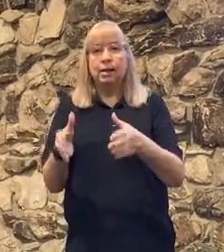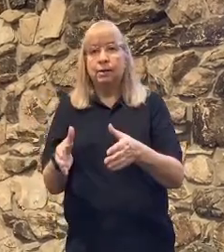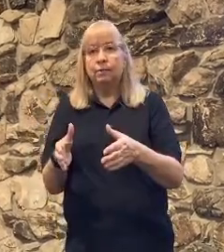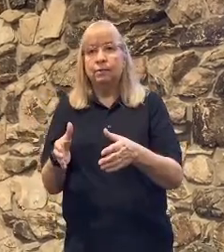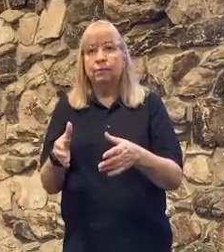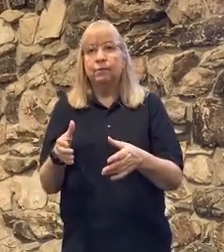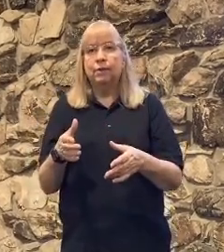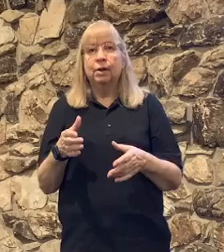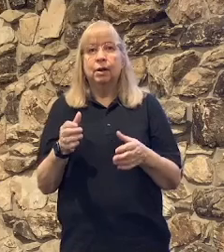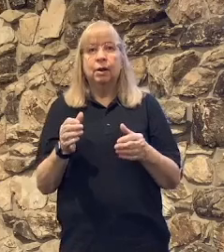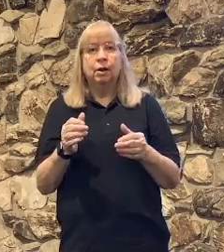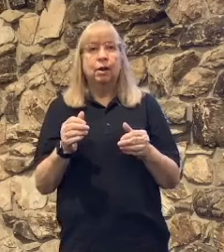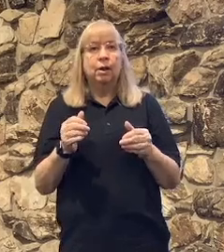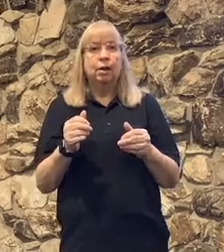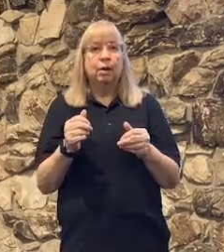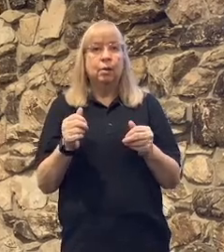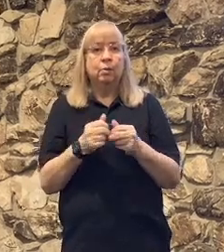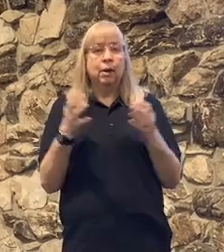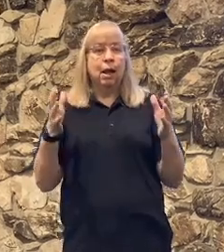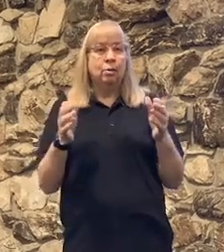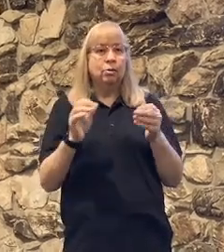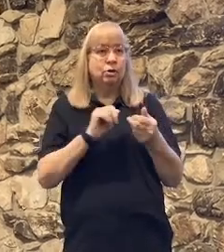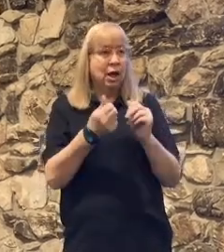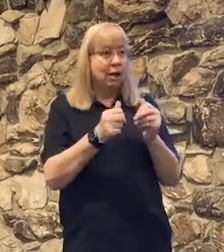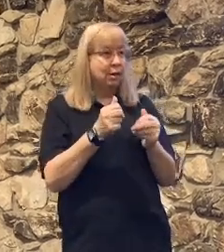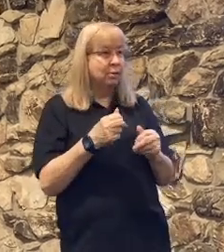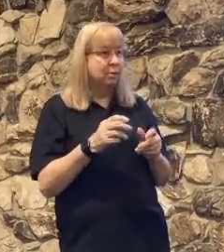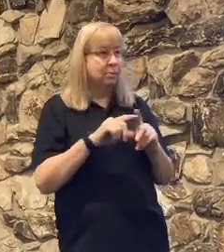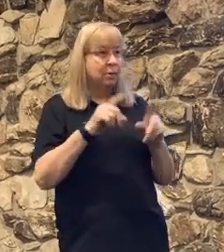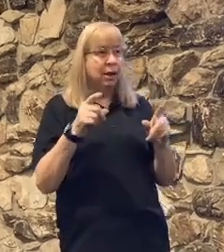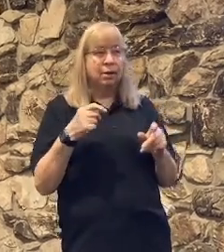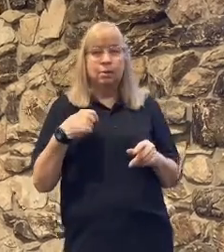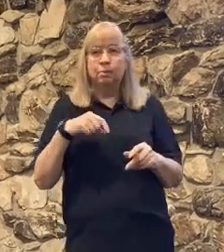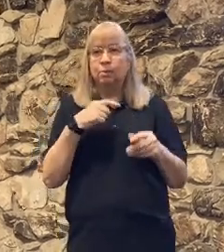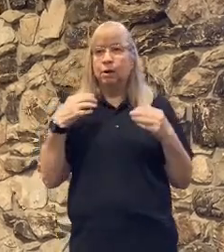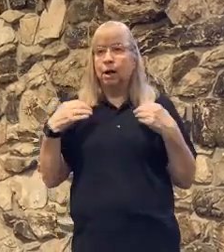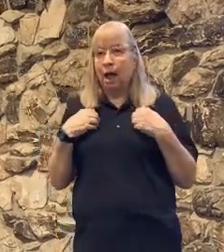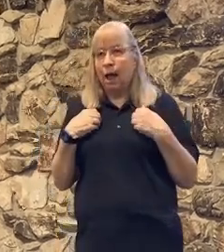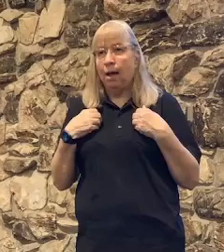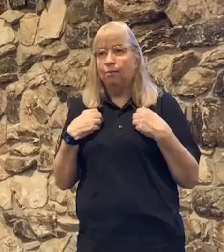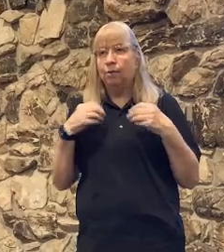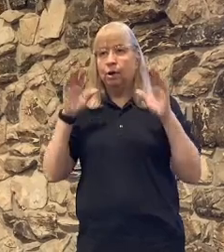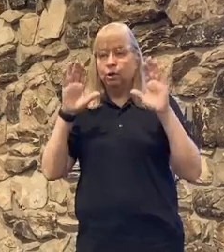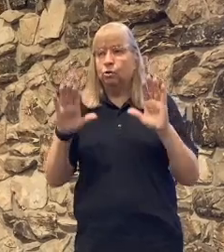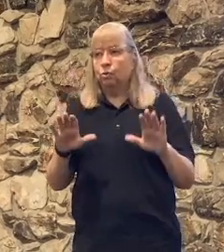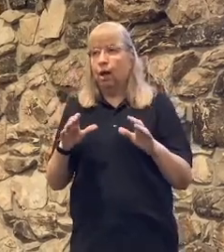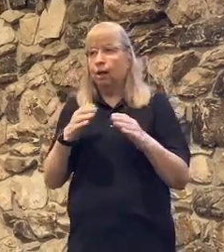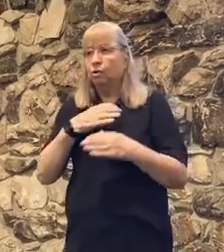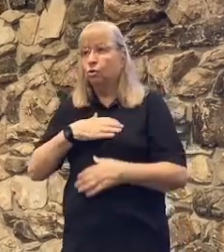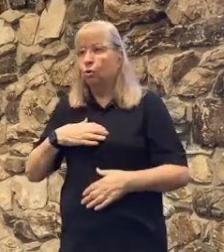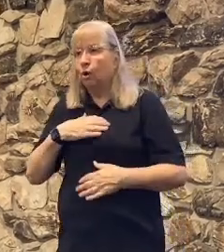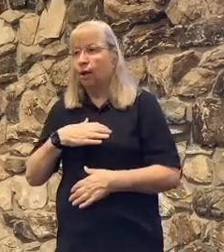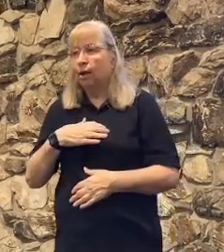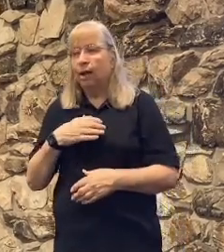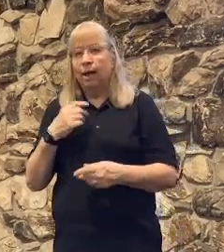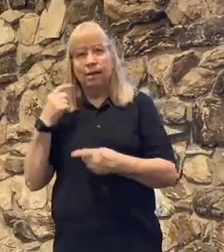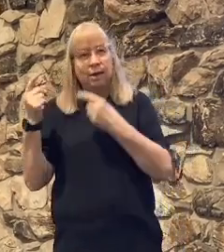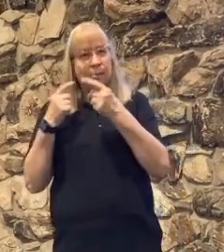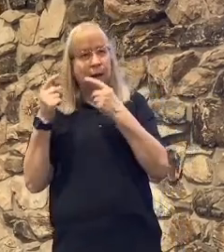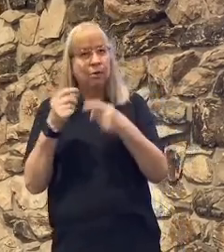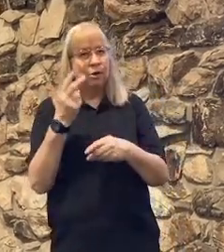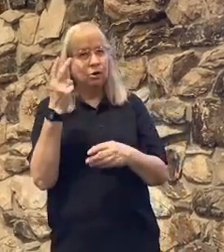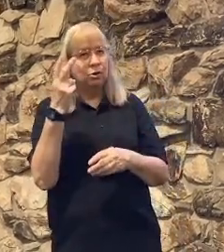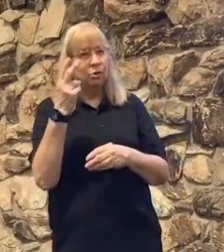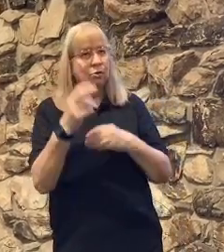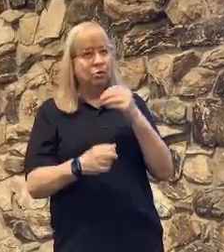we'll have challenges, but we'll have great joy. Think of where you were 2 years ago today.